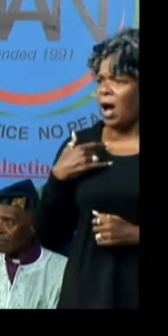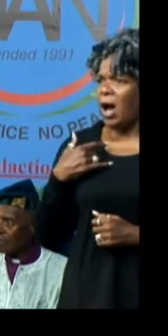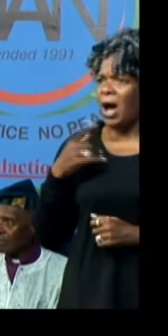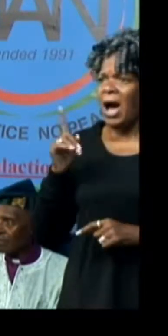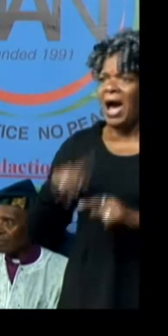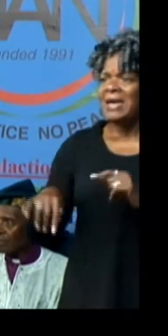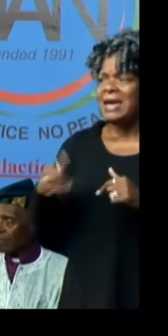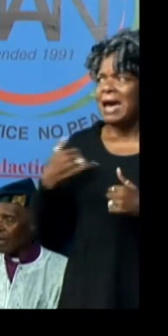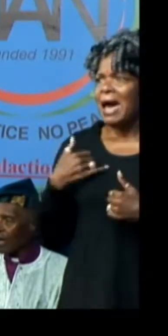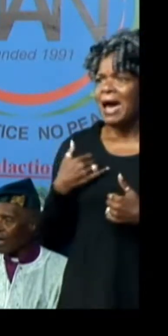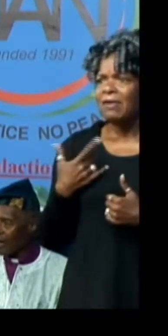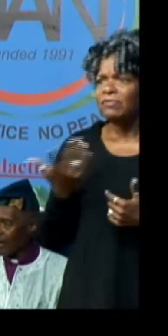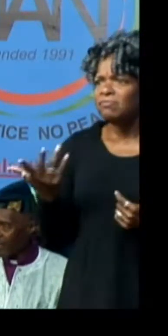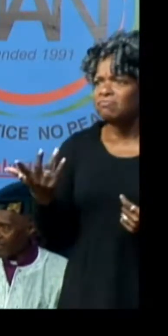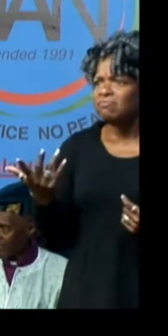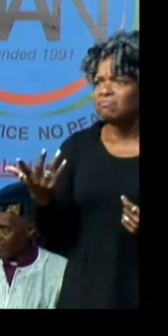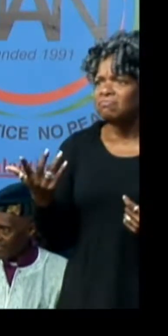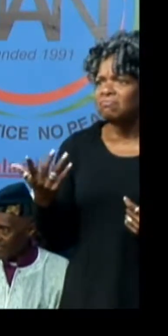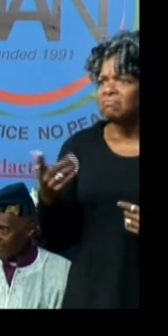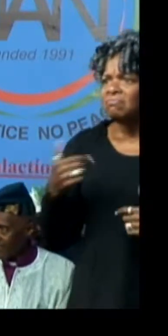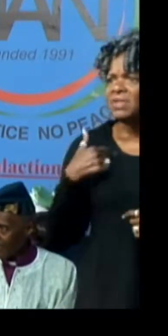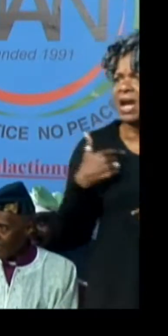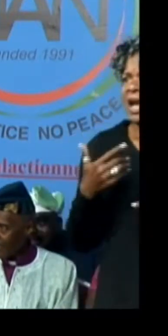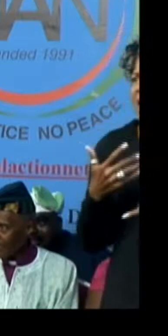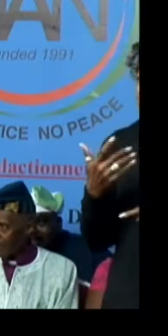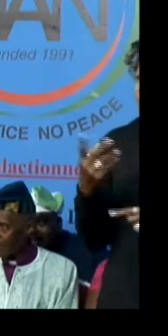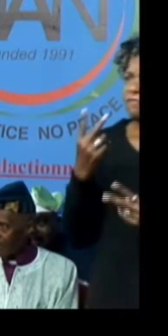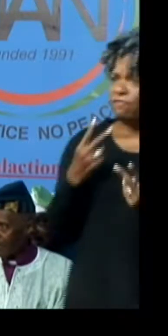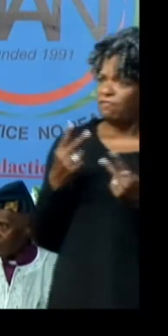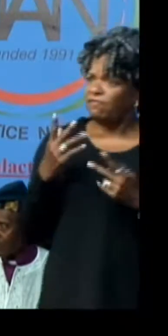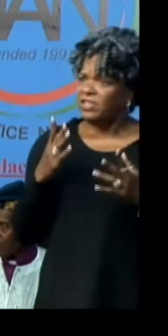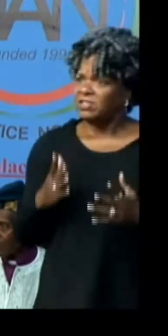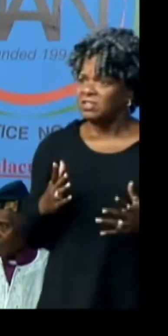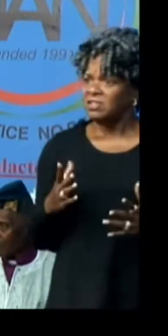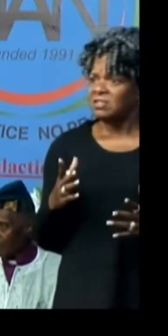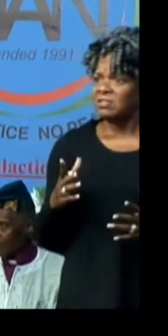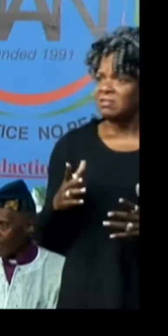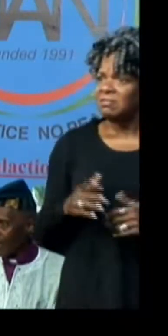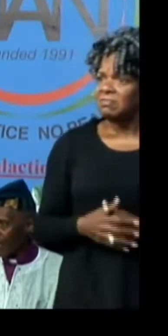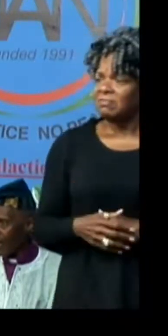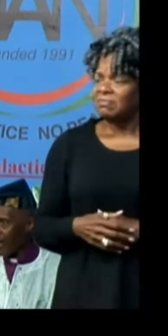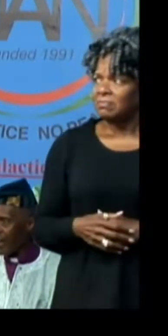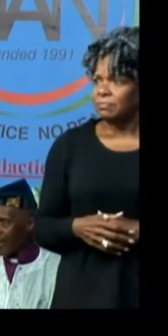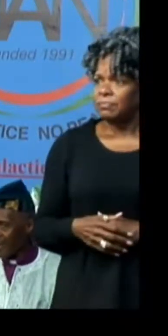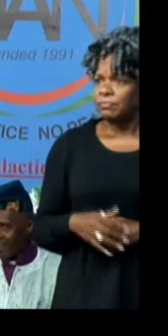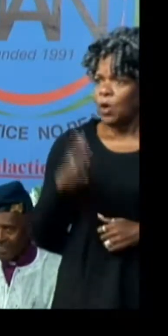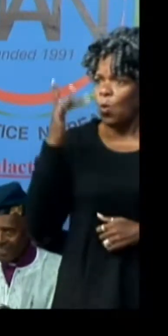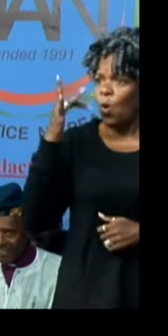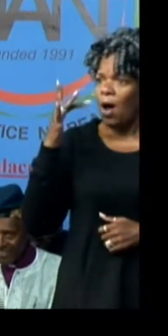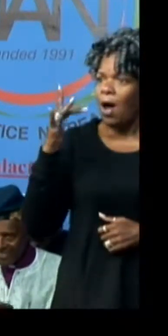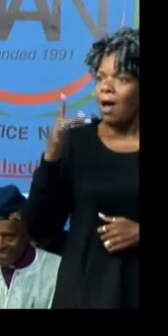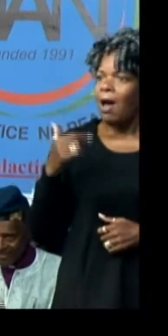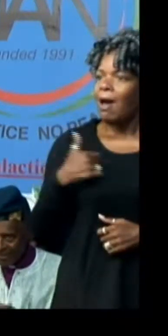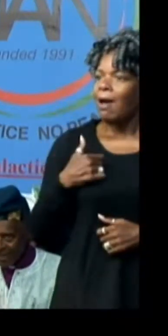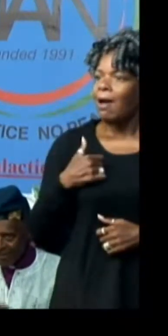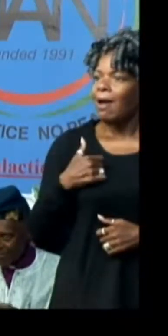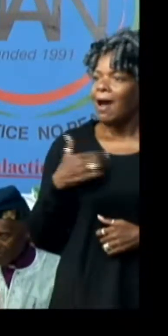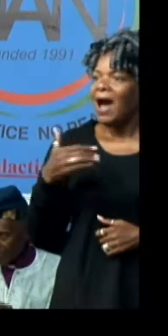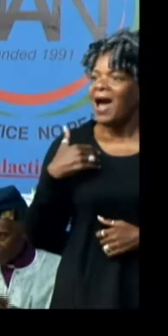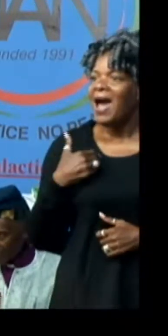Roberto Ramirez. And he visited me every day as my new attorney. So he did not leave me alone.